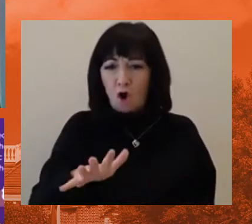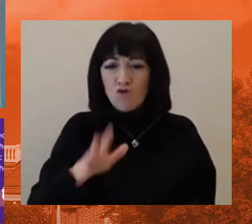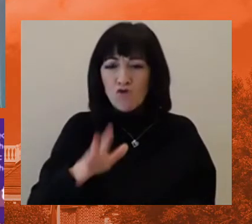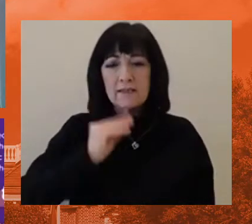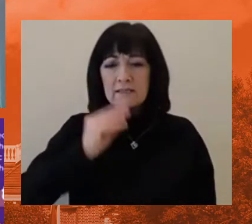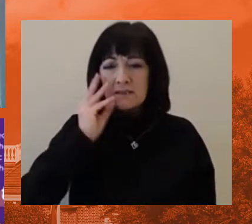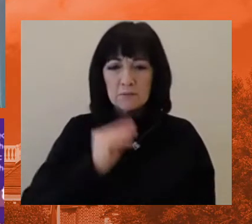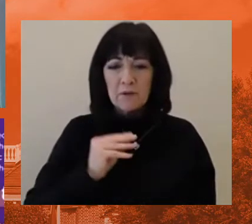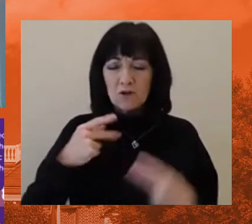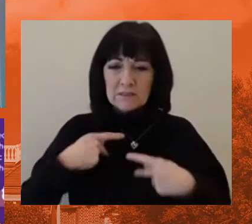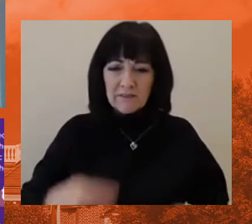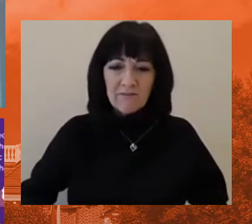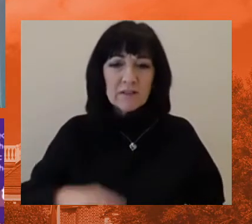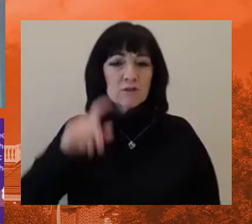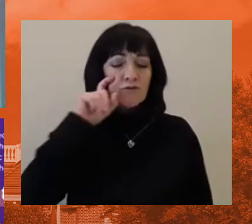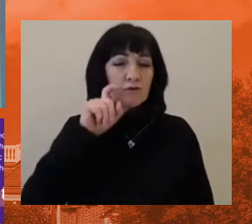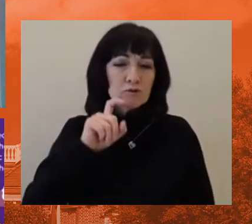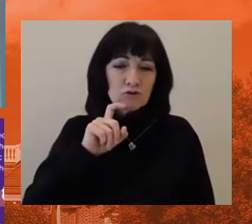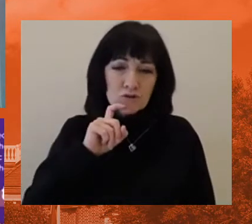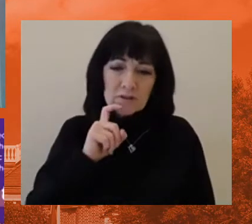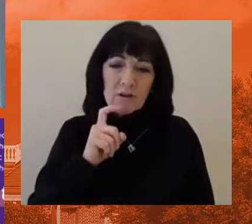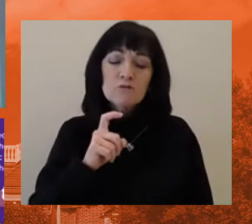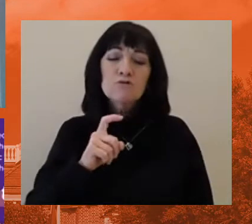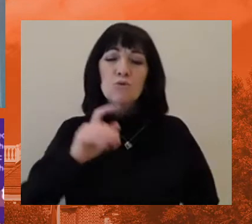marginalized communities is even more prevalent.